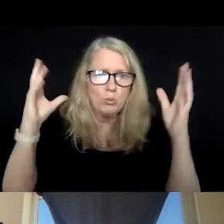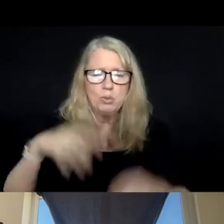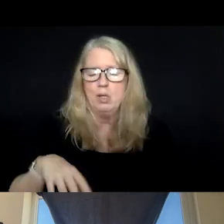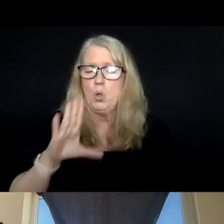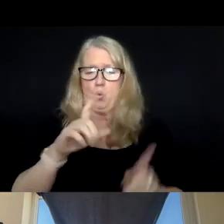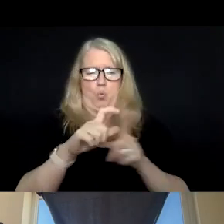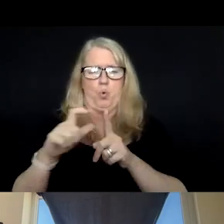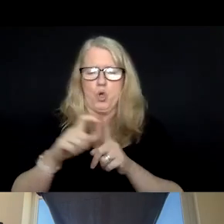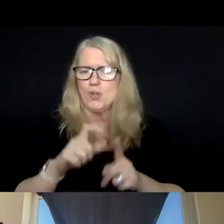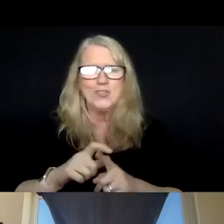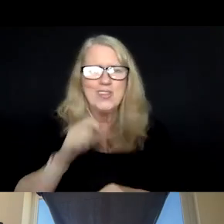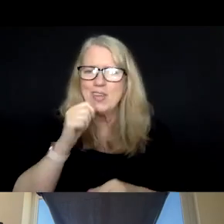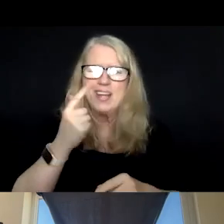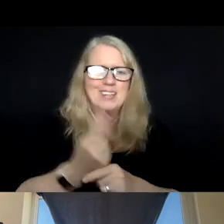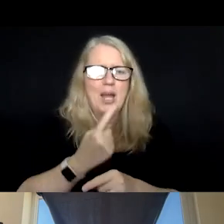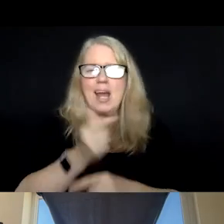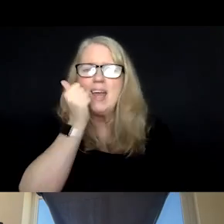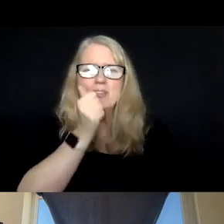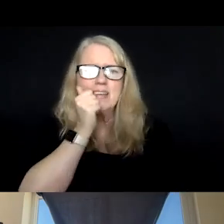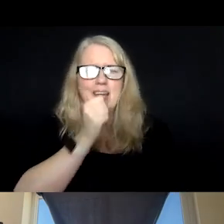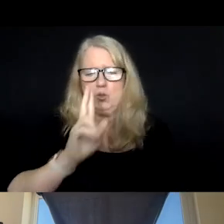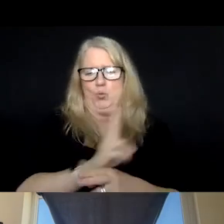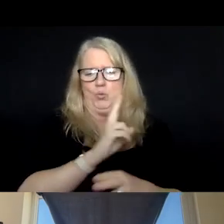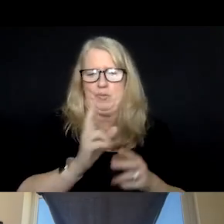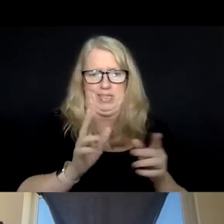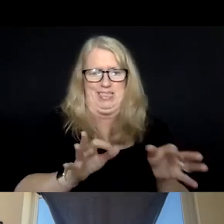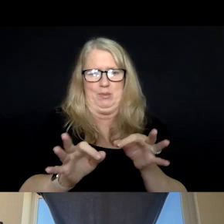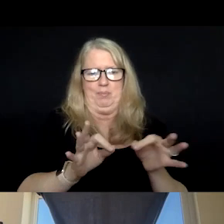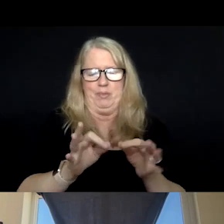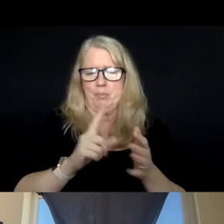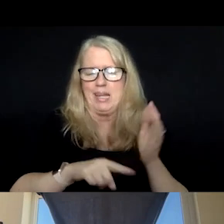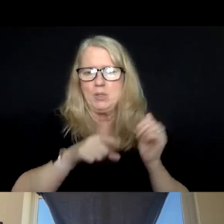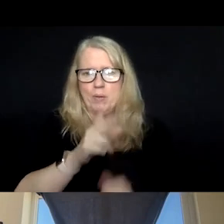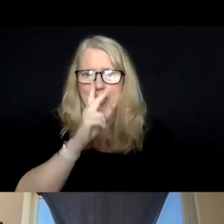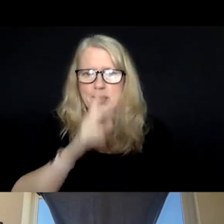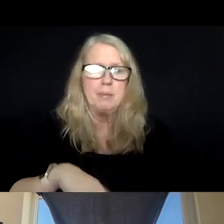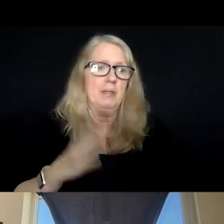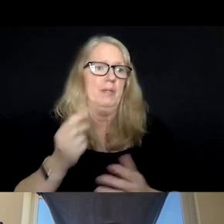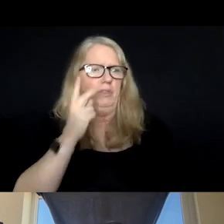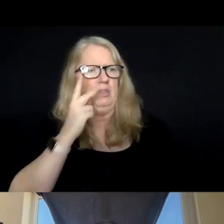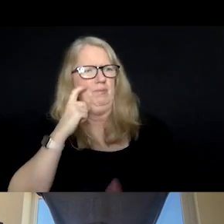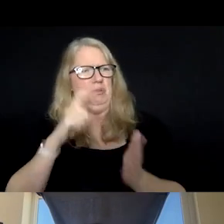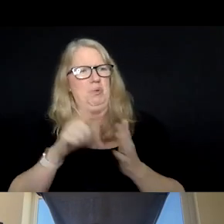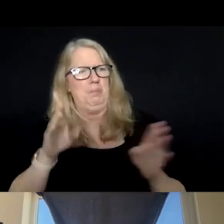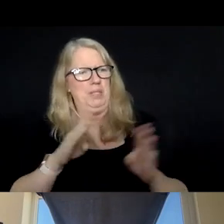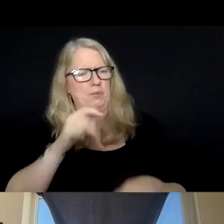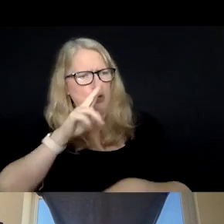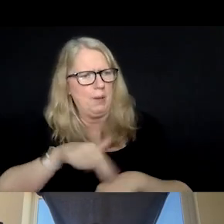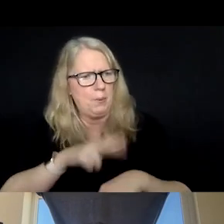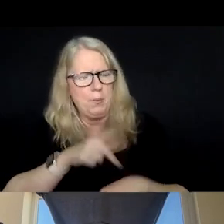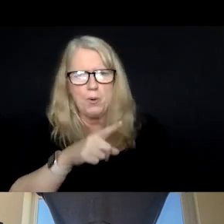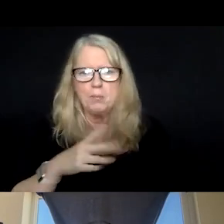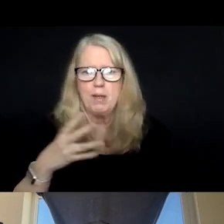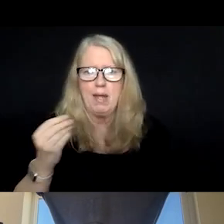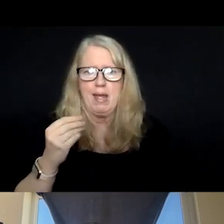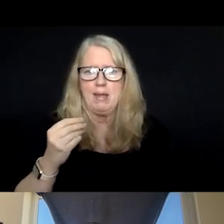the normal passerby has to explain what they're seeing. So instead, they see somebody who is behaving out of the norm and